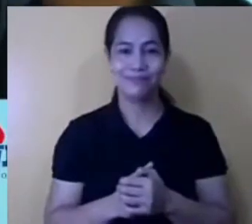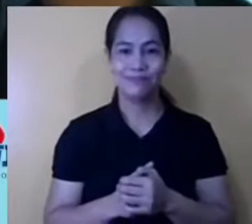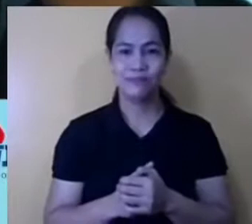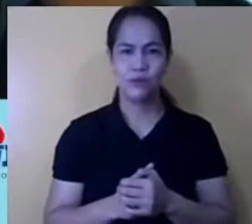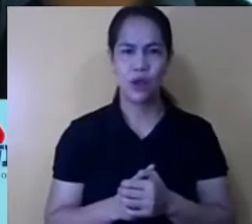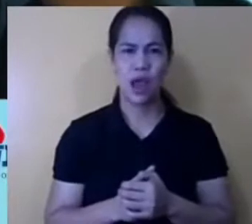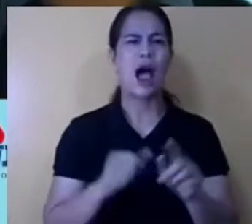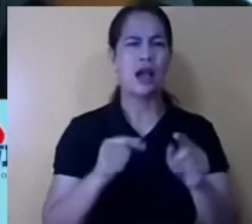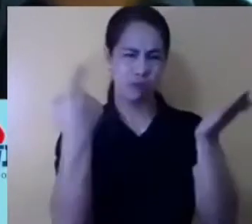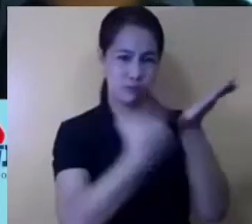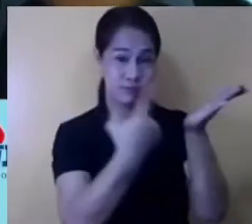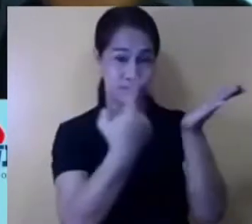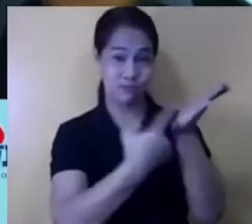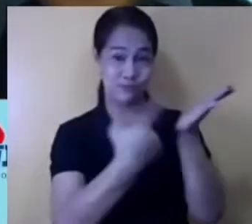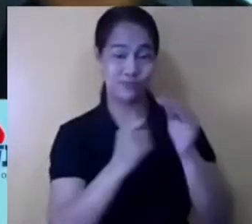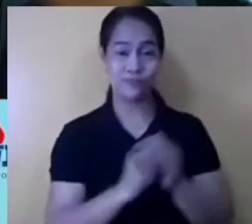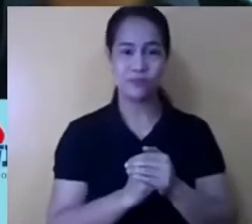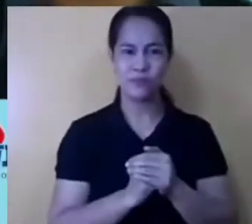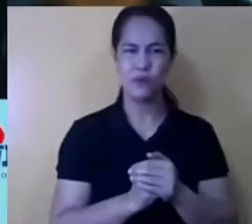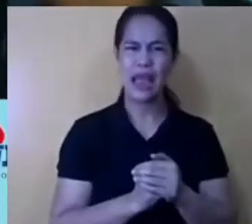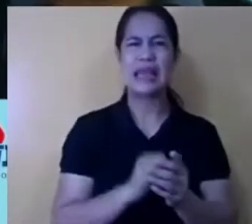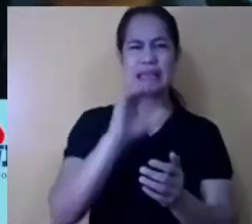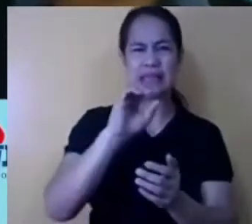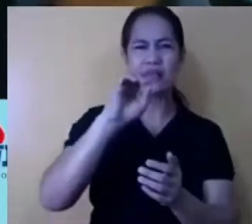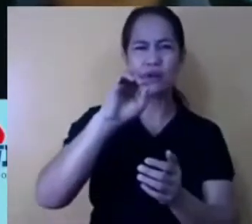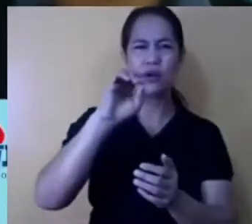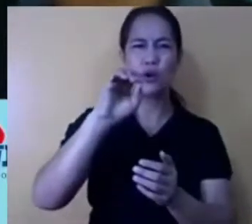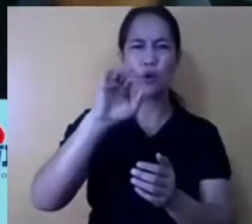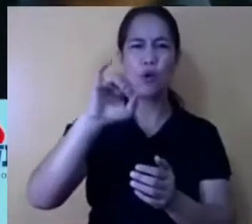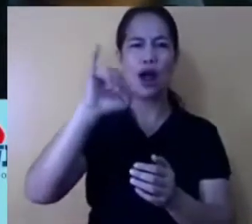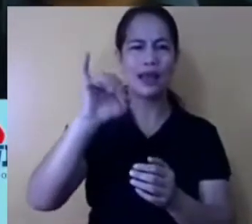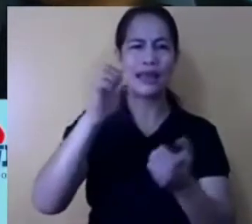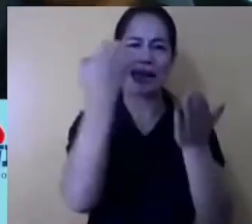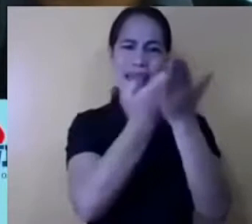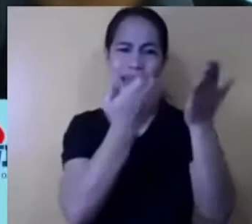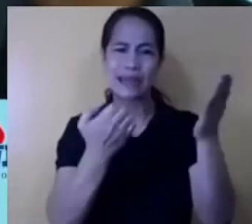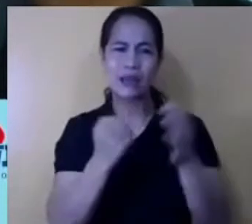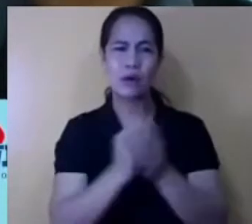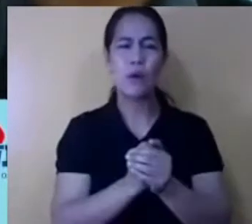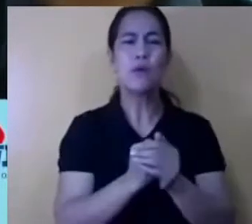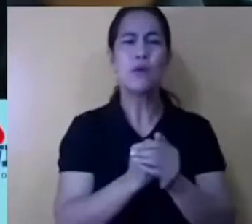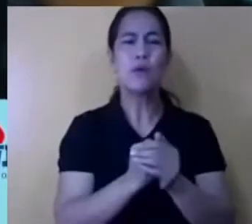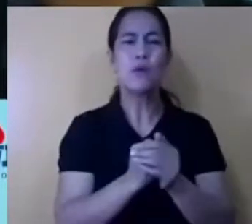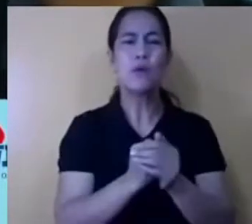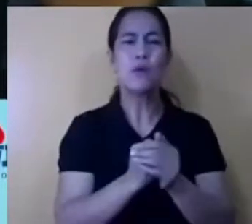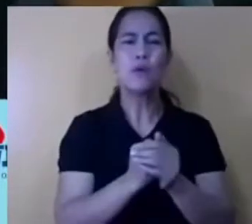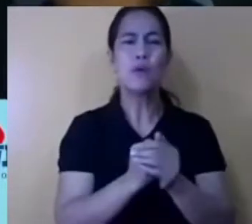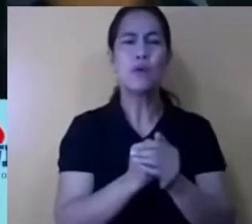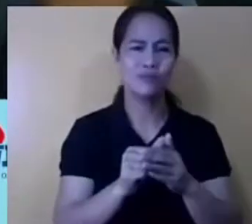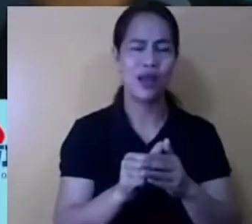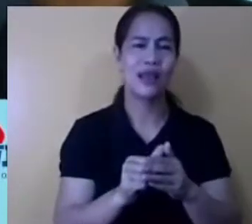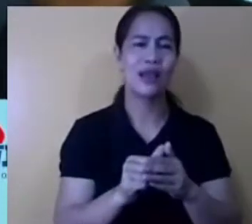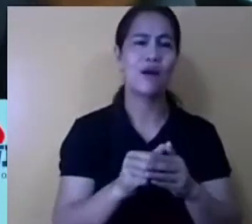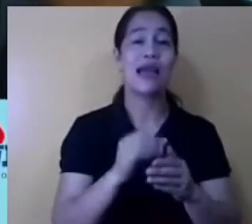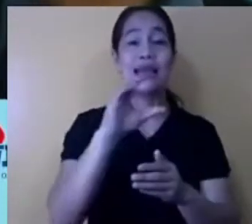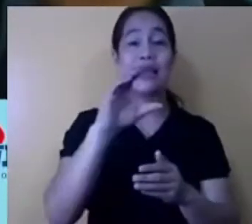discuss the COI element of these objectives, I will also move ahead to its NCOI